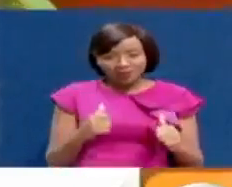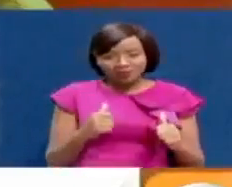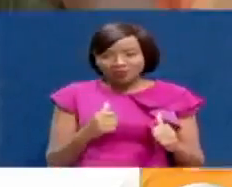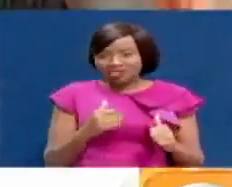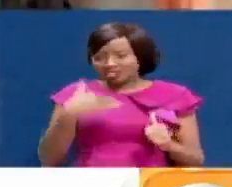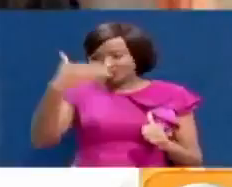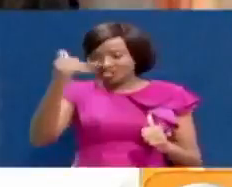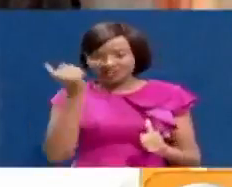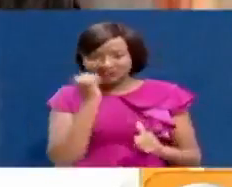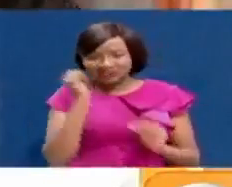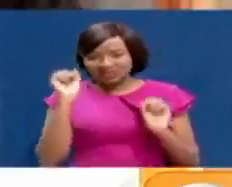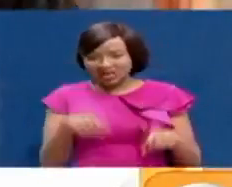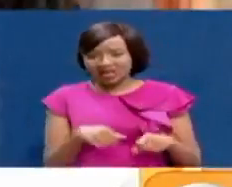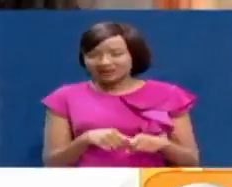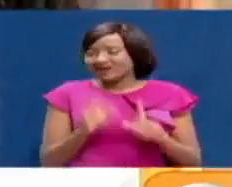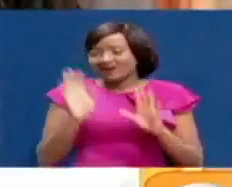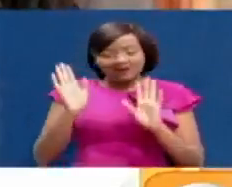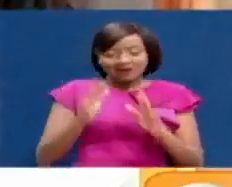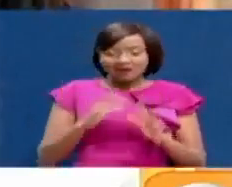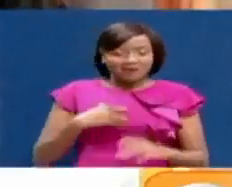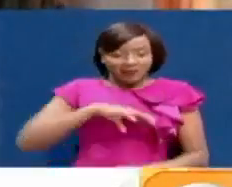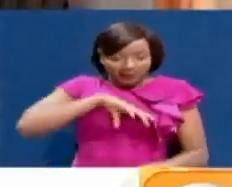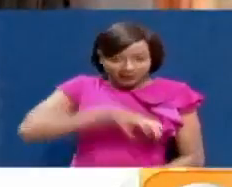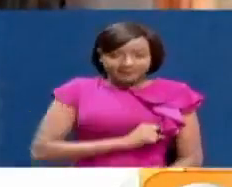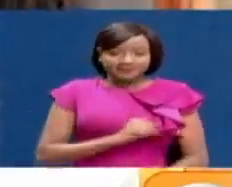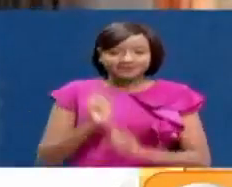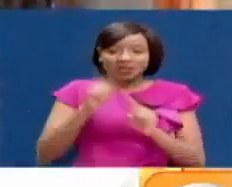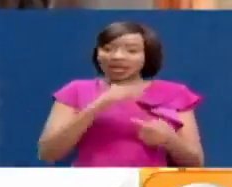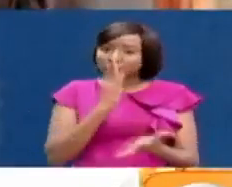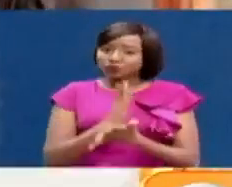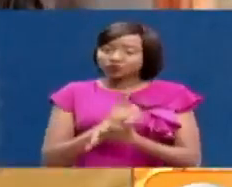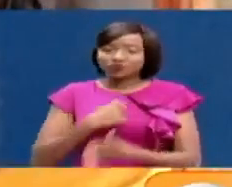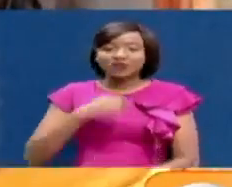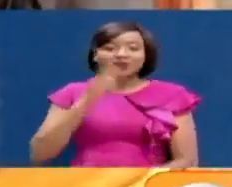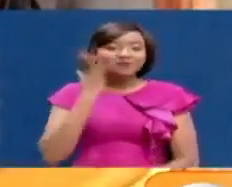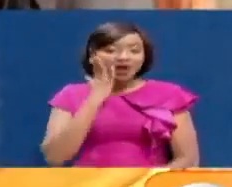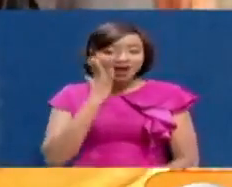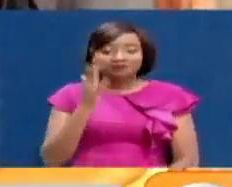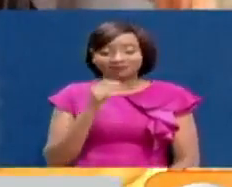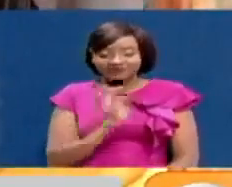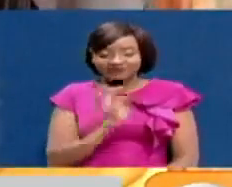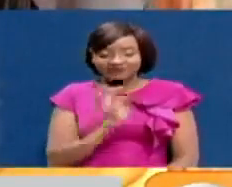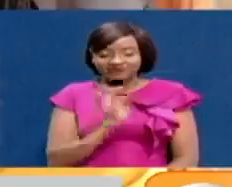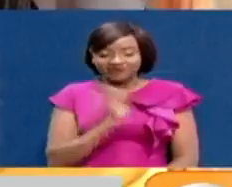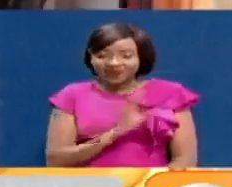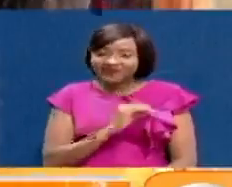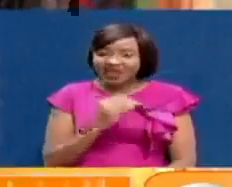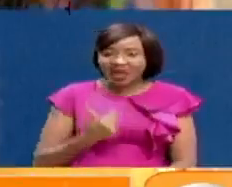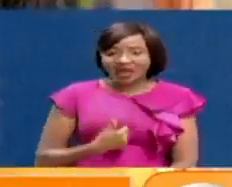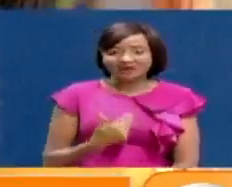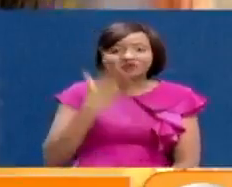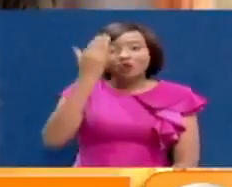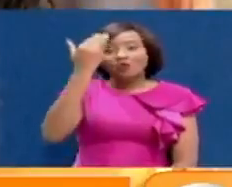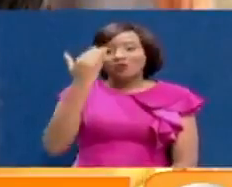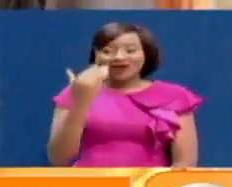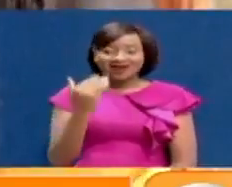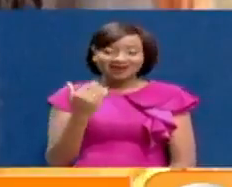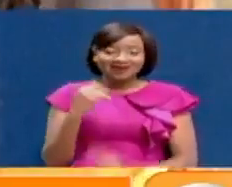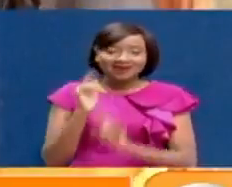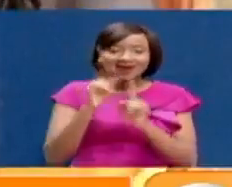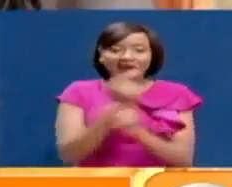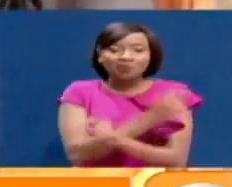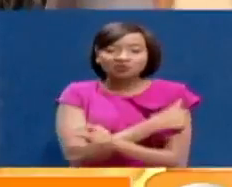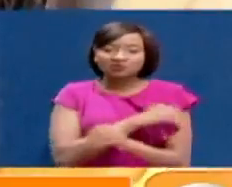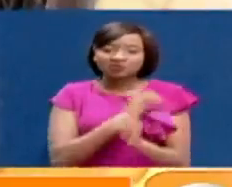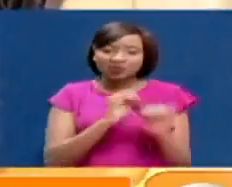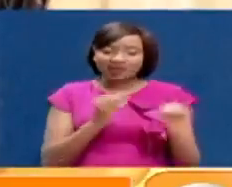her fears. Definitely, as a parent, you're scared to bring your child outside. But you know, the clinic has a very good service where